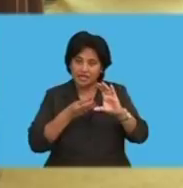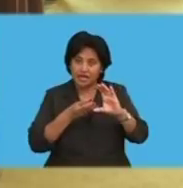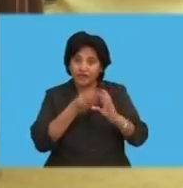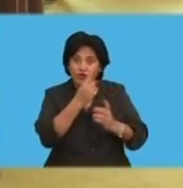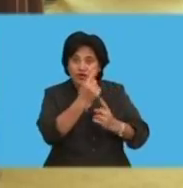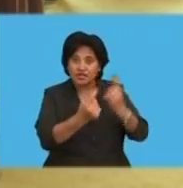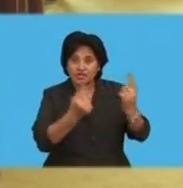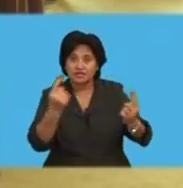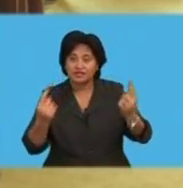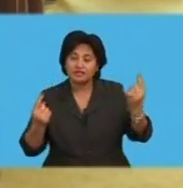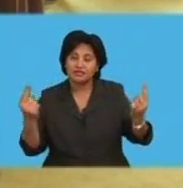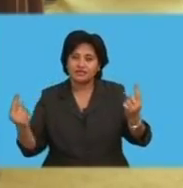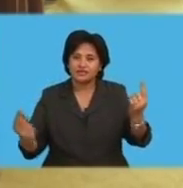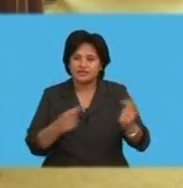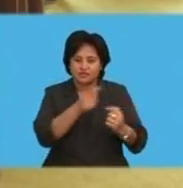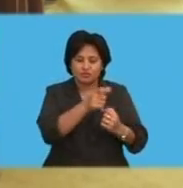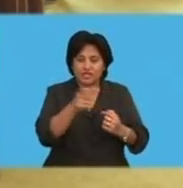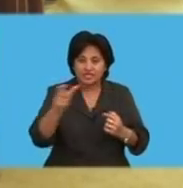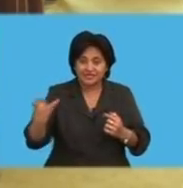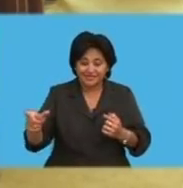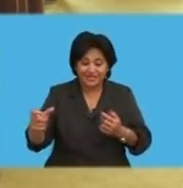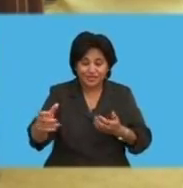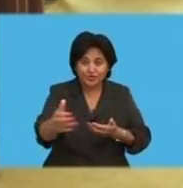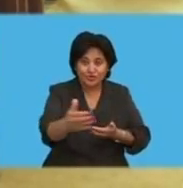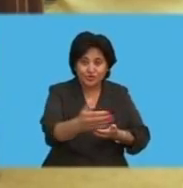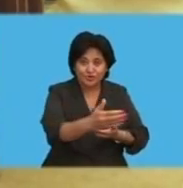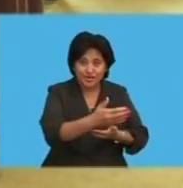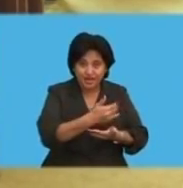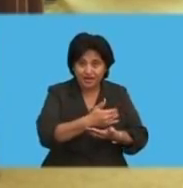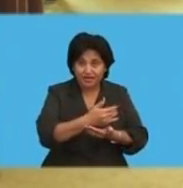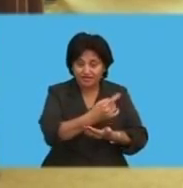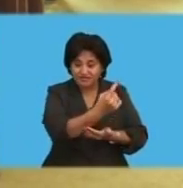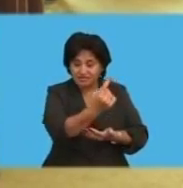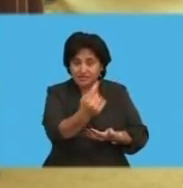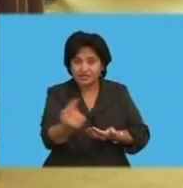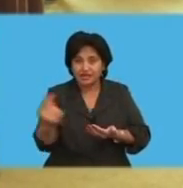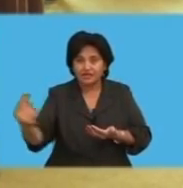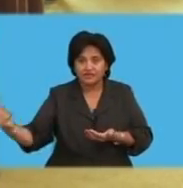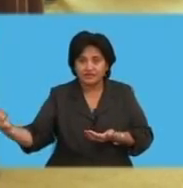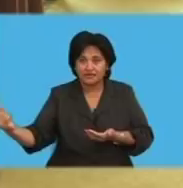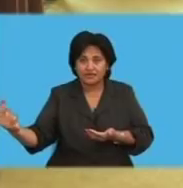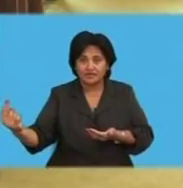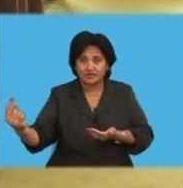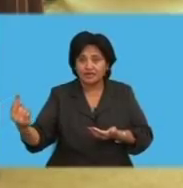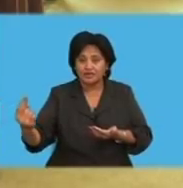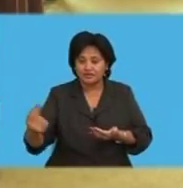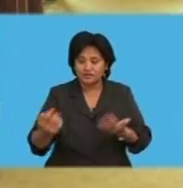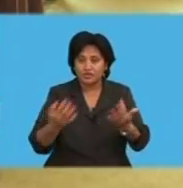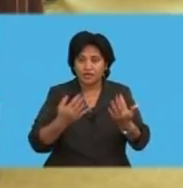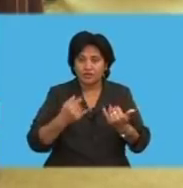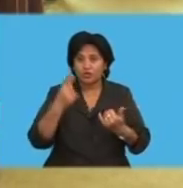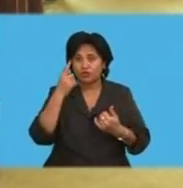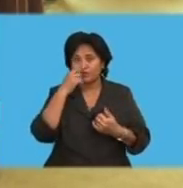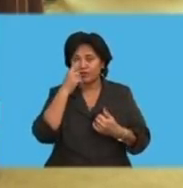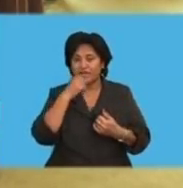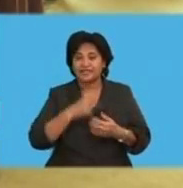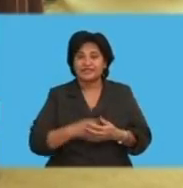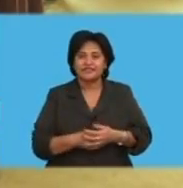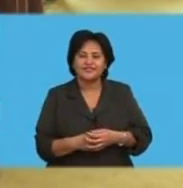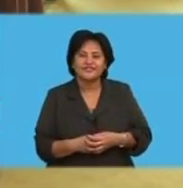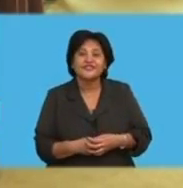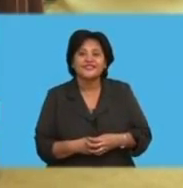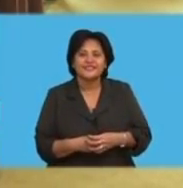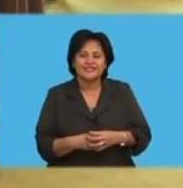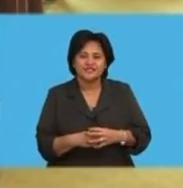counted, Madam Speaker, willingly allowed strangers in the form of enumerators into their houses to